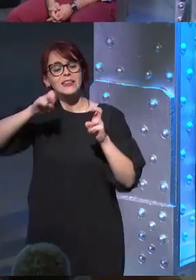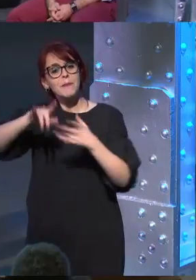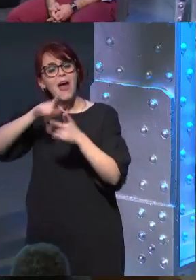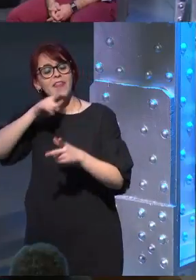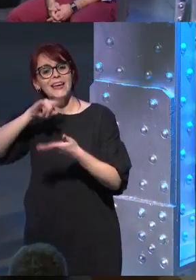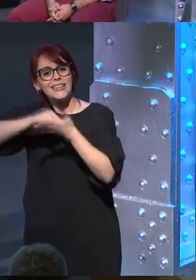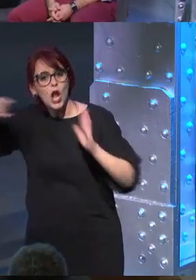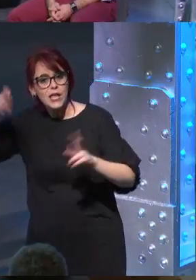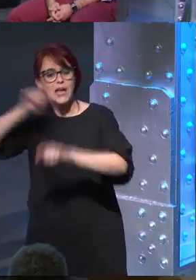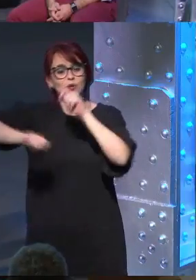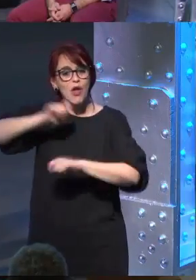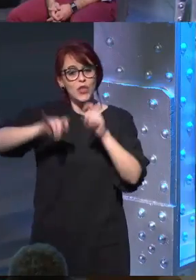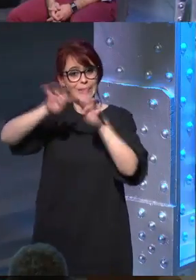in